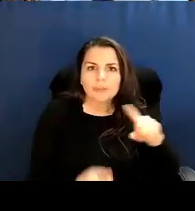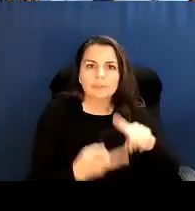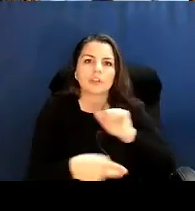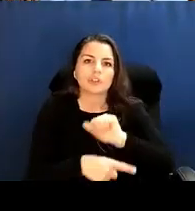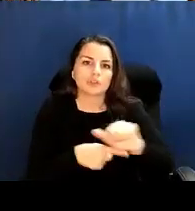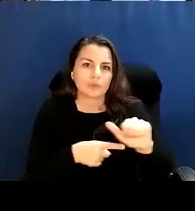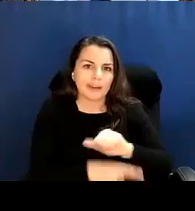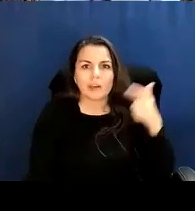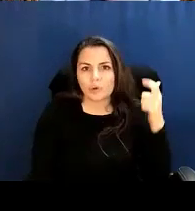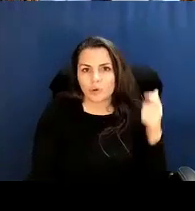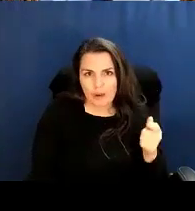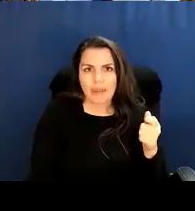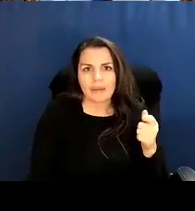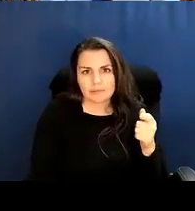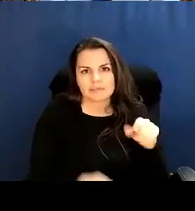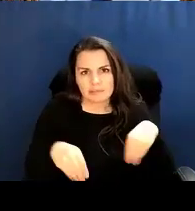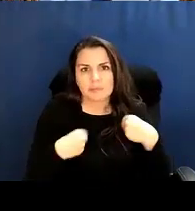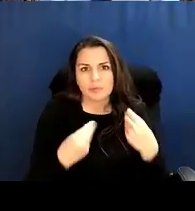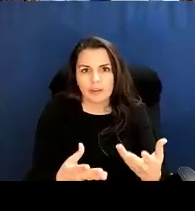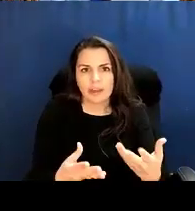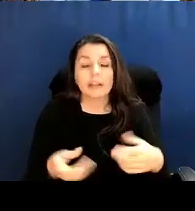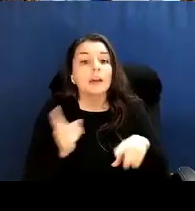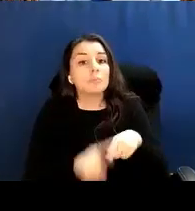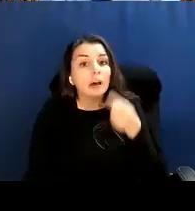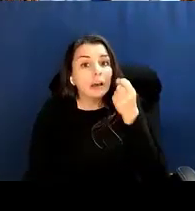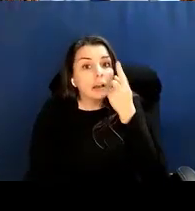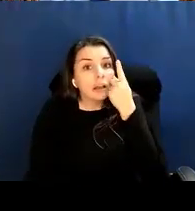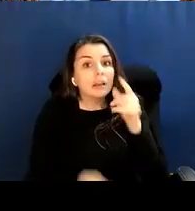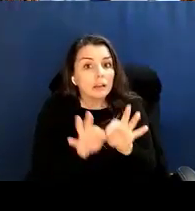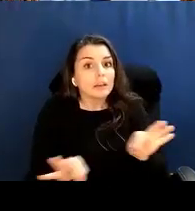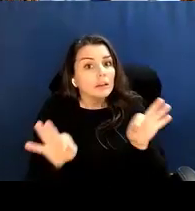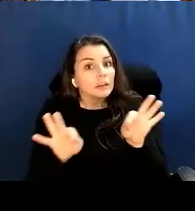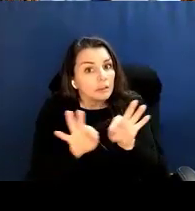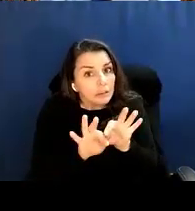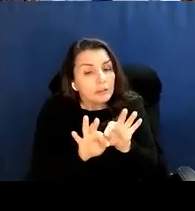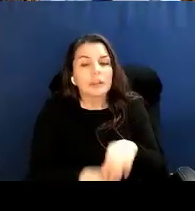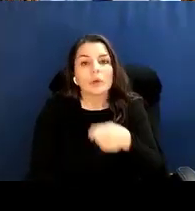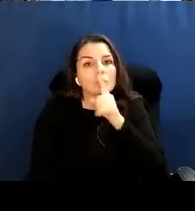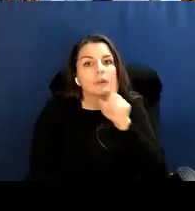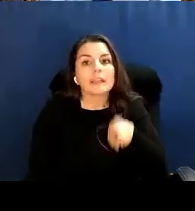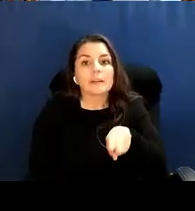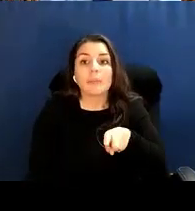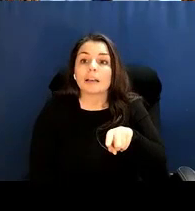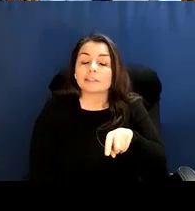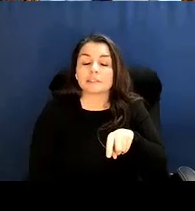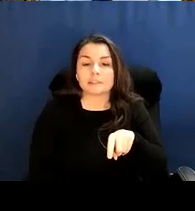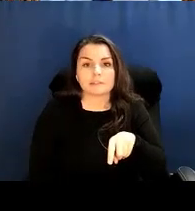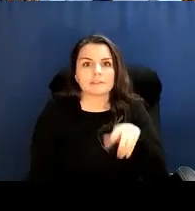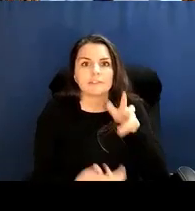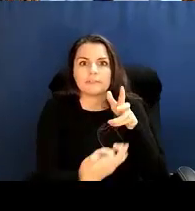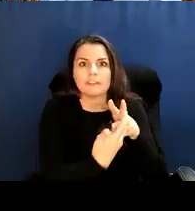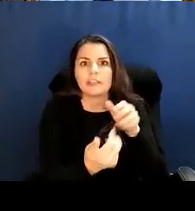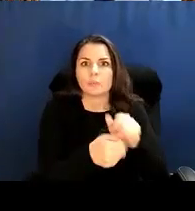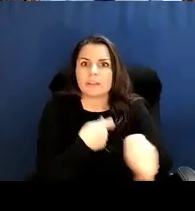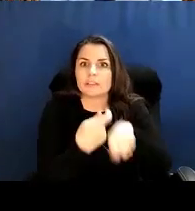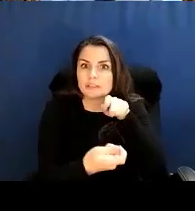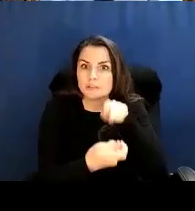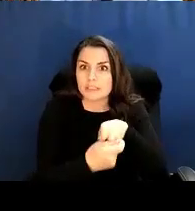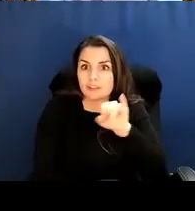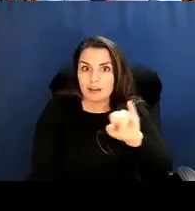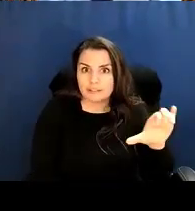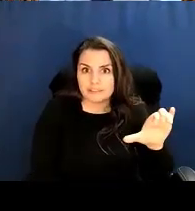it's important to know that when you submit an application, it has to fit the mission and priorities of the institute that you're applying to. So